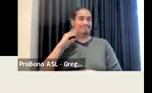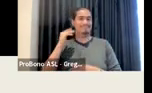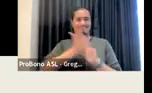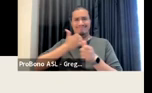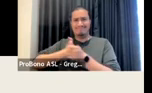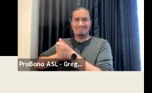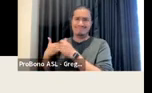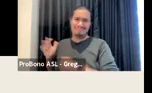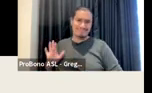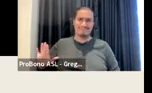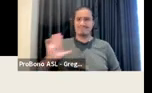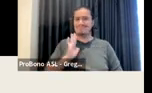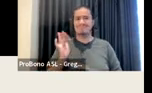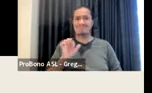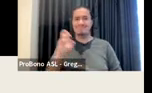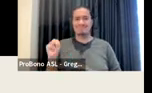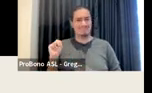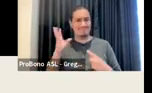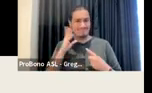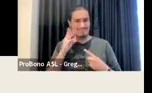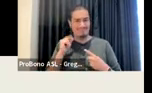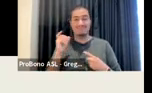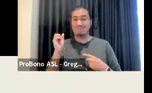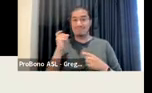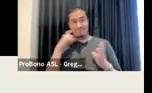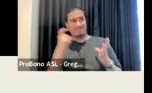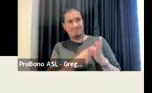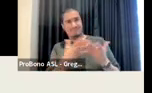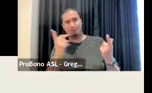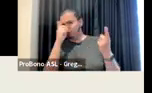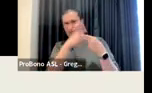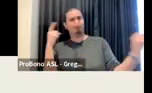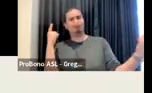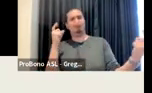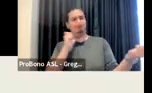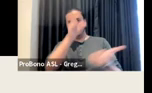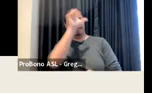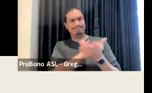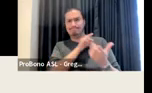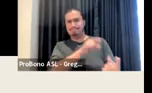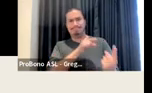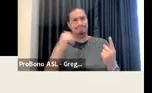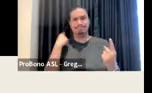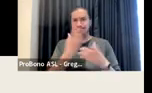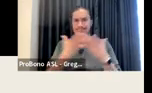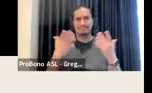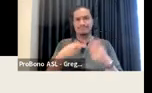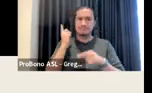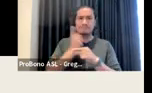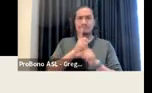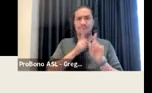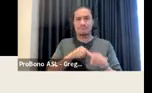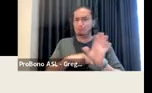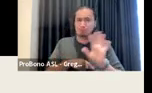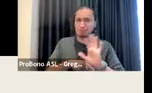learned experiences. If there's something that happens in here where you're like, Rachel, I disagree with that. I do not believe that there is such thing as a single right answer. There are many